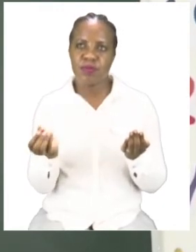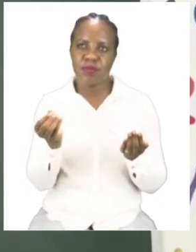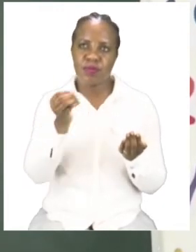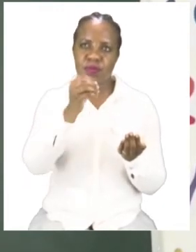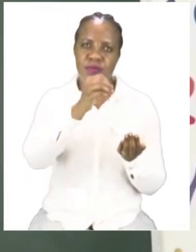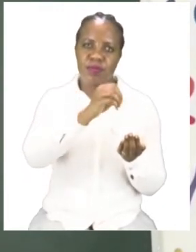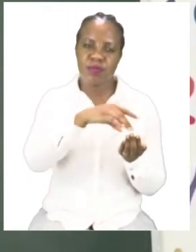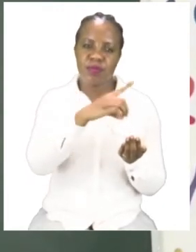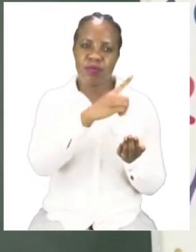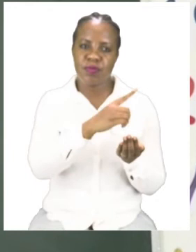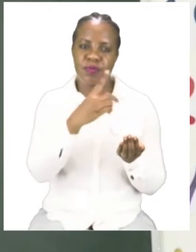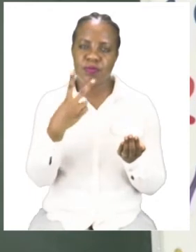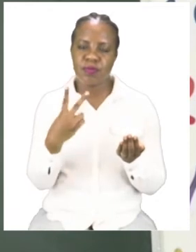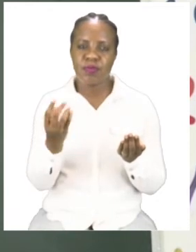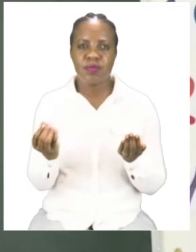12,